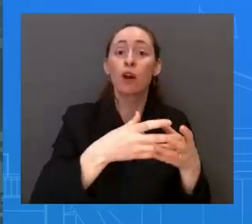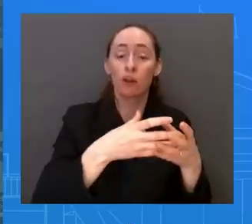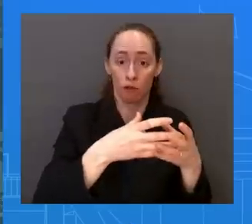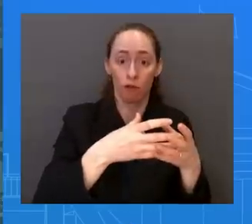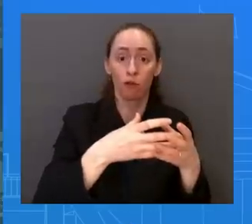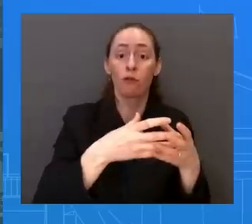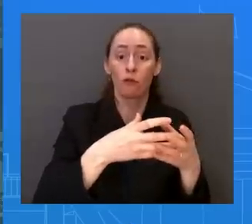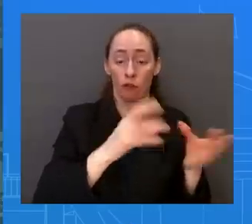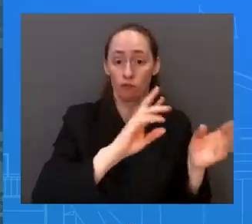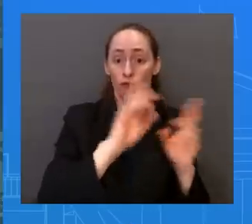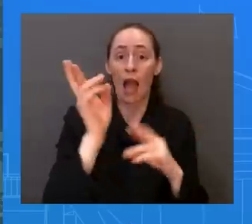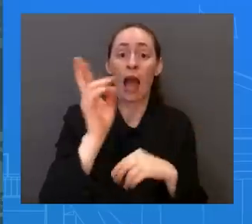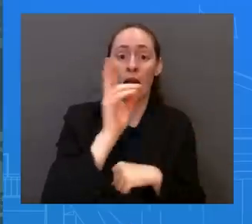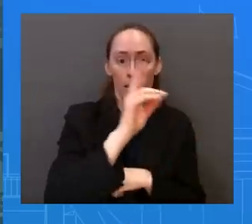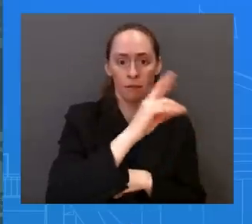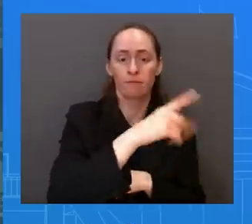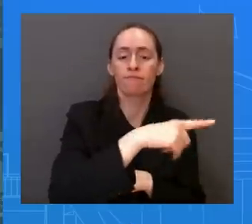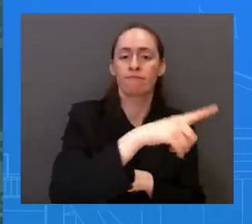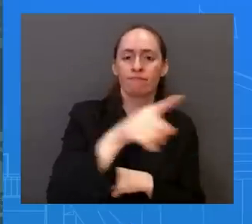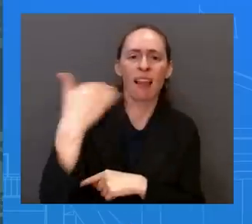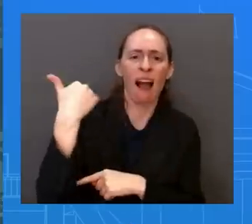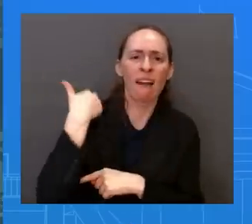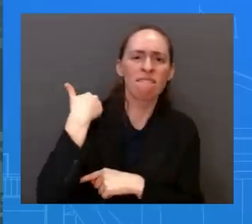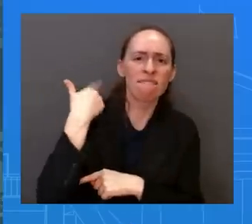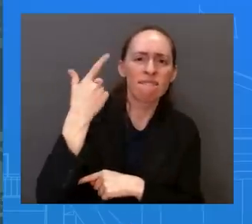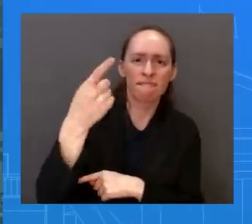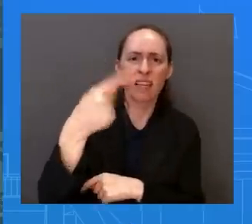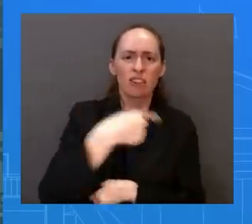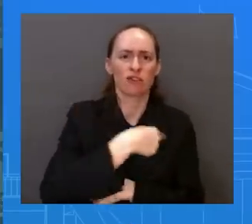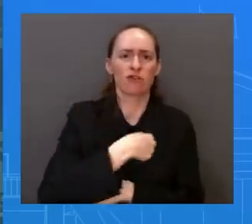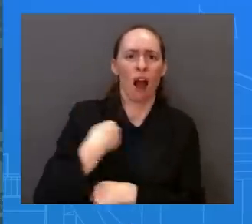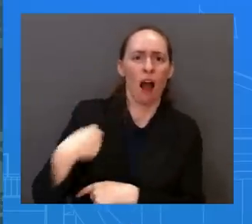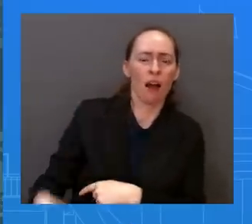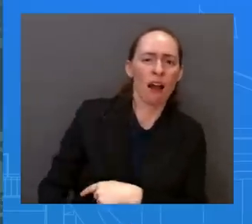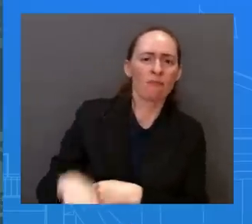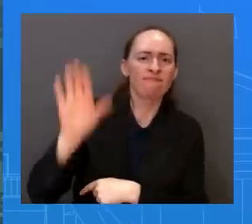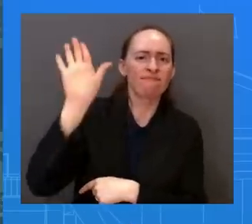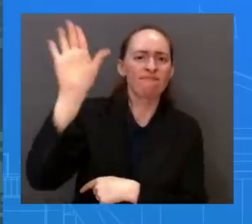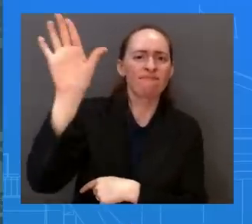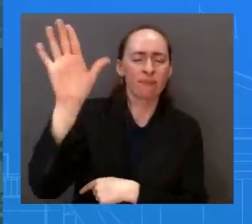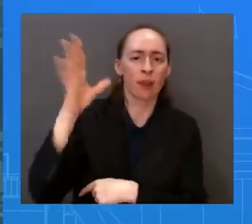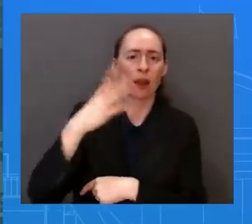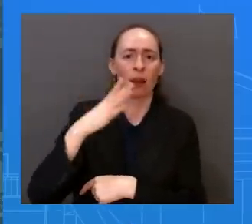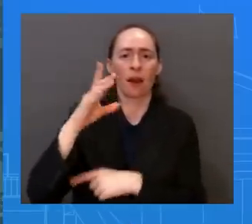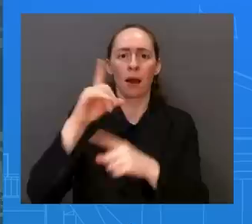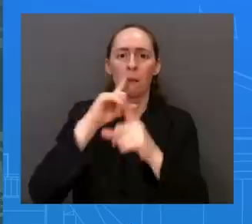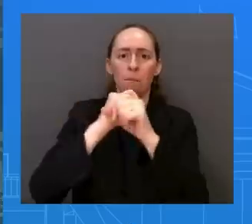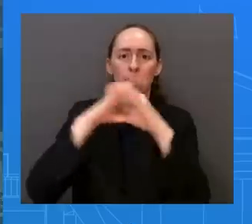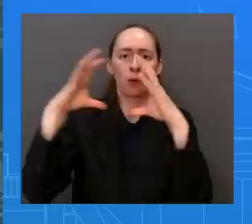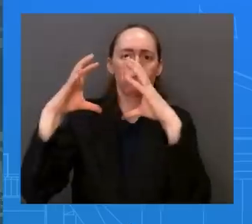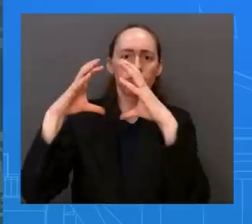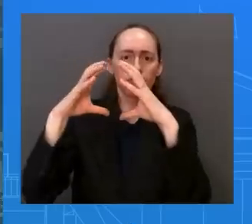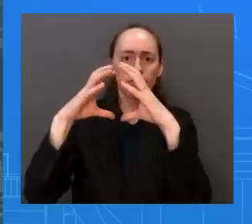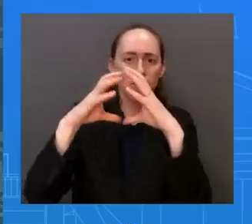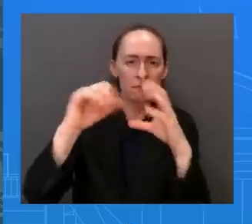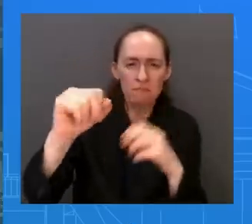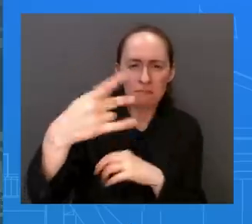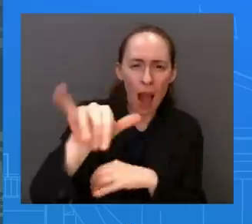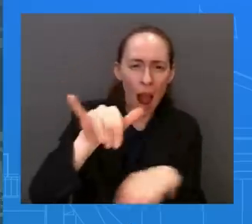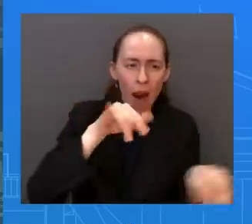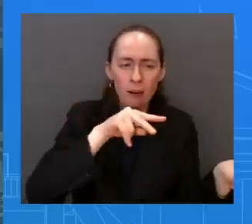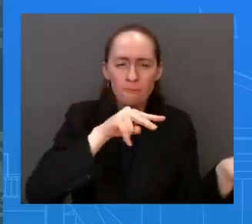into who are those key officials from here. I would refer you to the intelligence community on those logistics on when it's going to happen